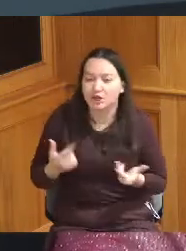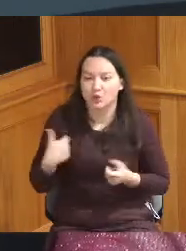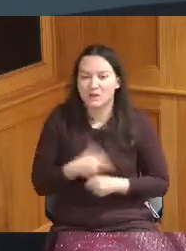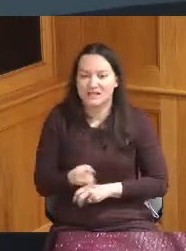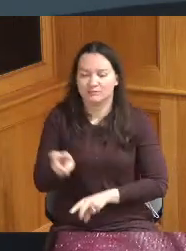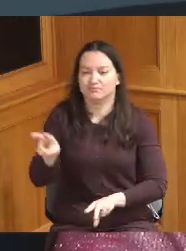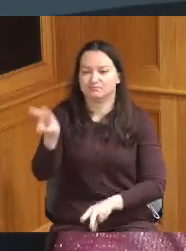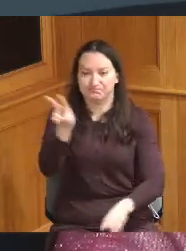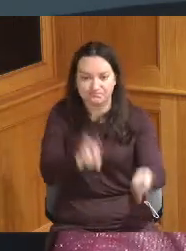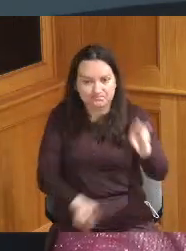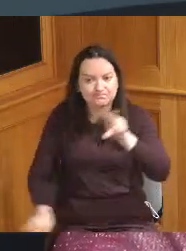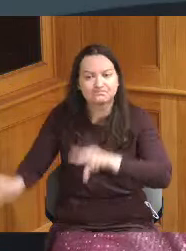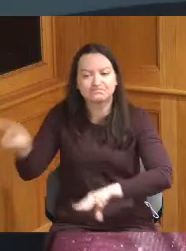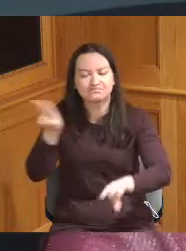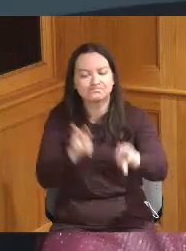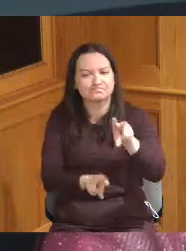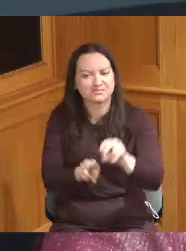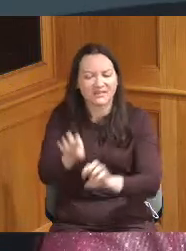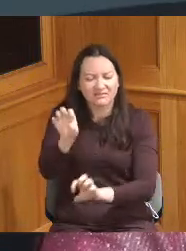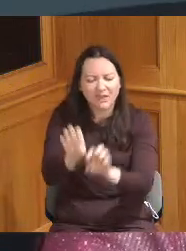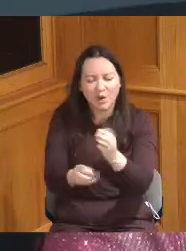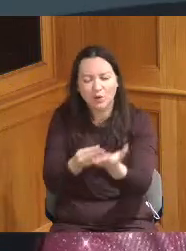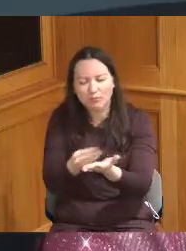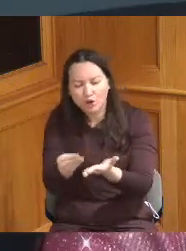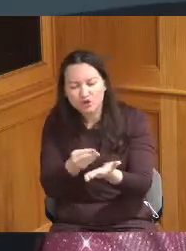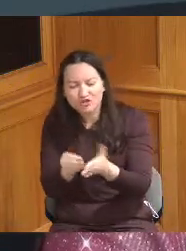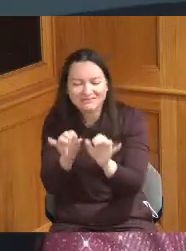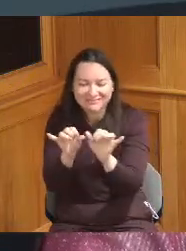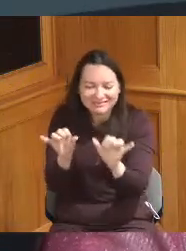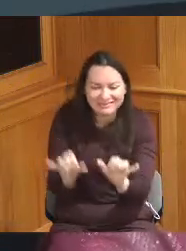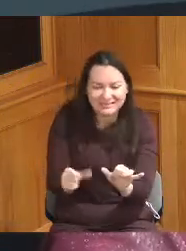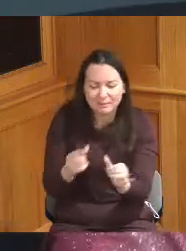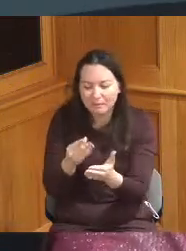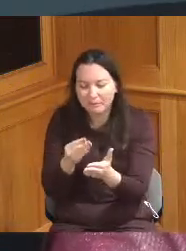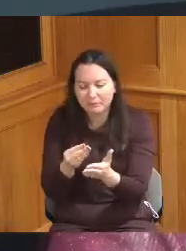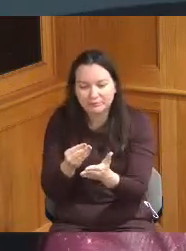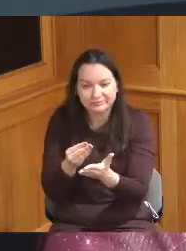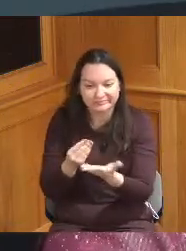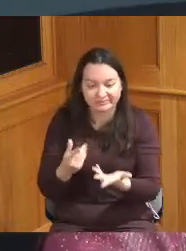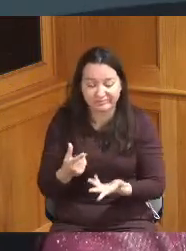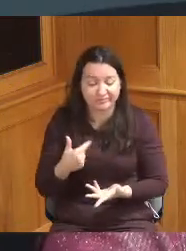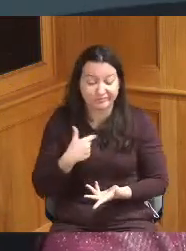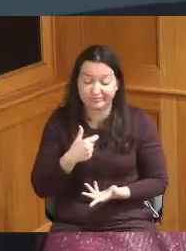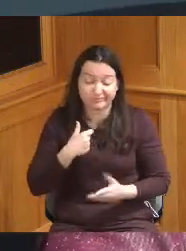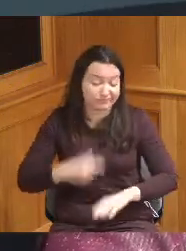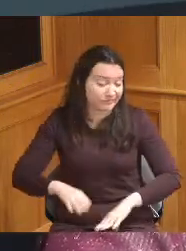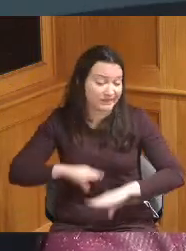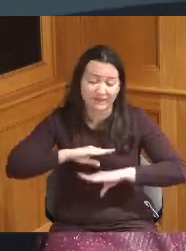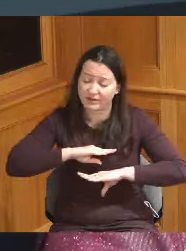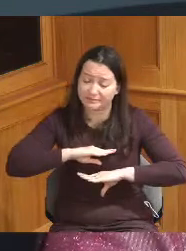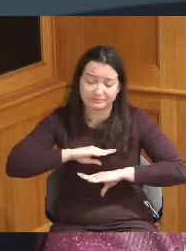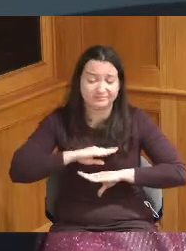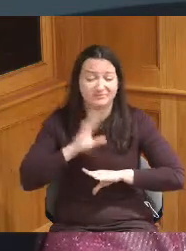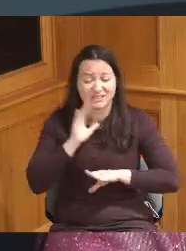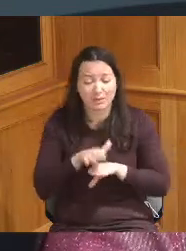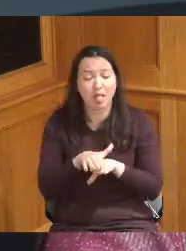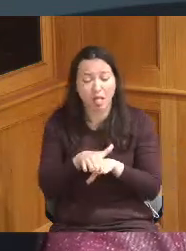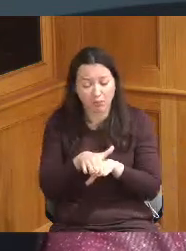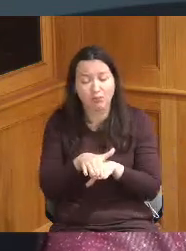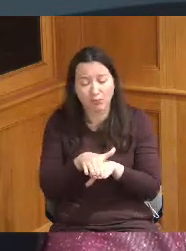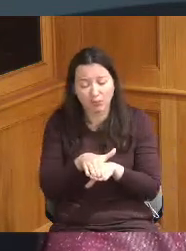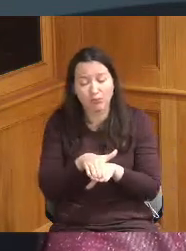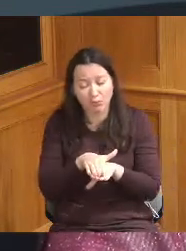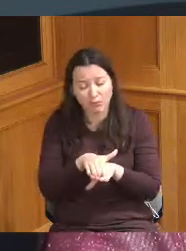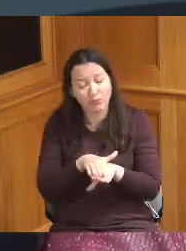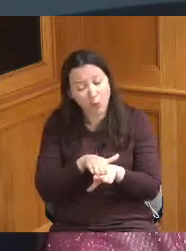evaluate that whole purchasing and processing system, because I am not satisfied with how slow, how long people